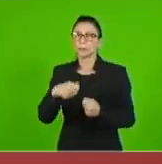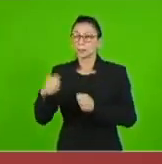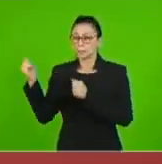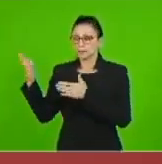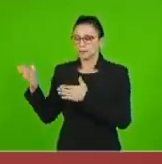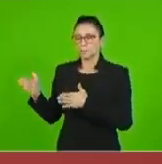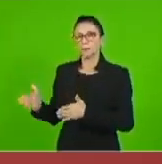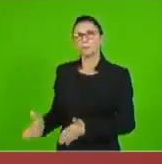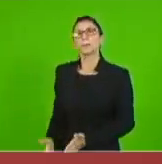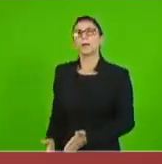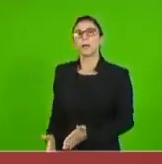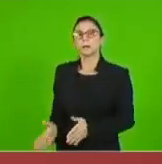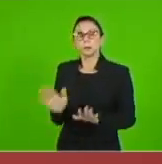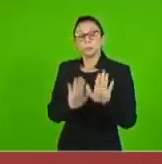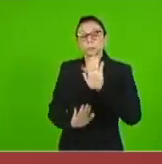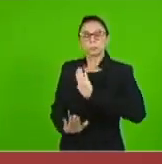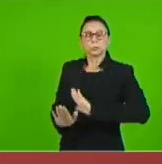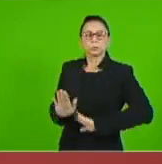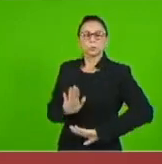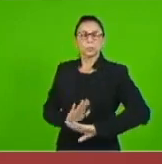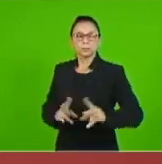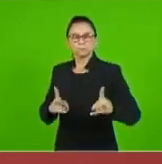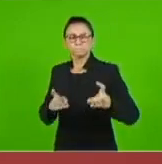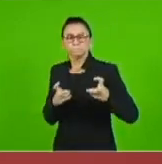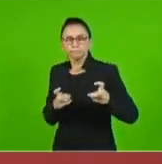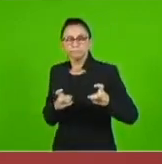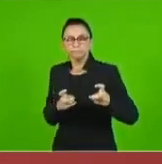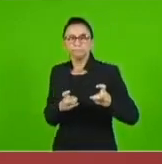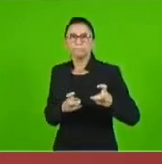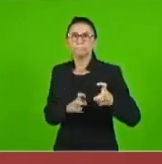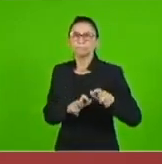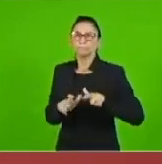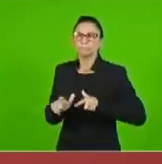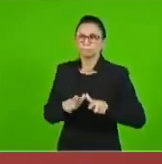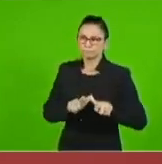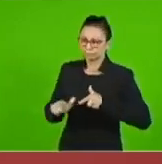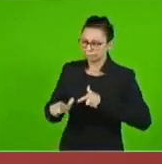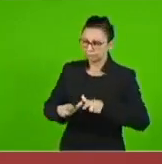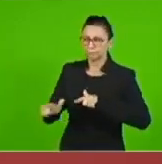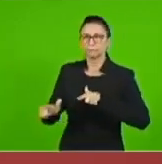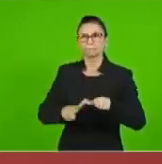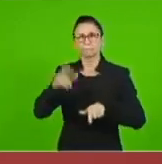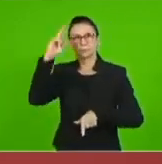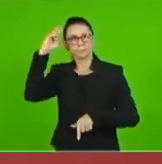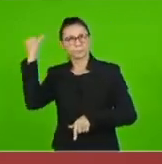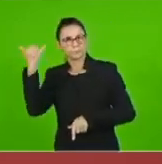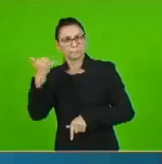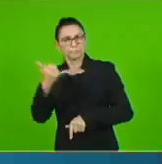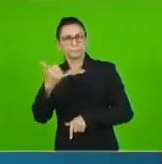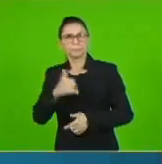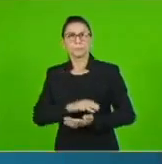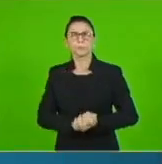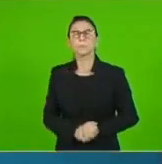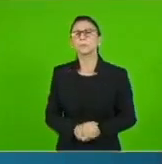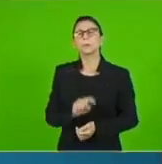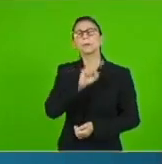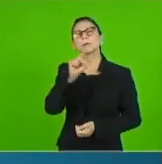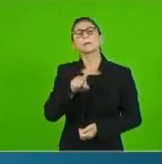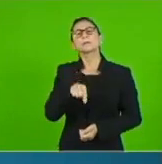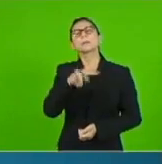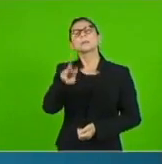in faithfulness, in prudence, and in service. Like as the Lord Jesus